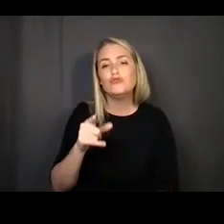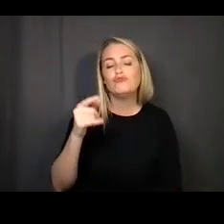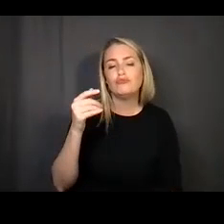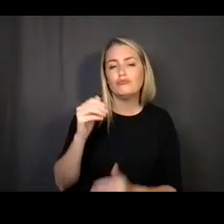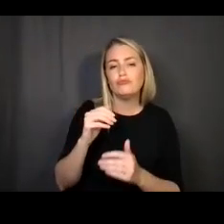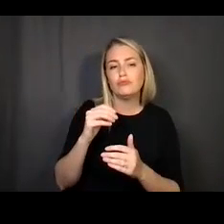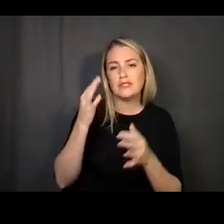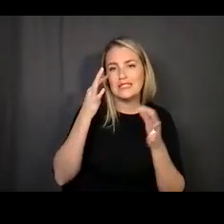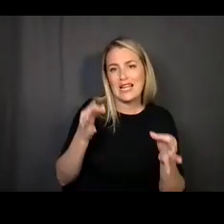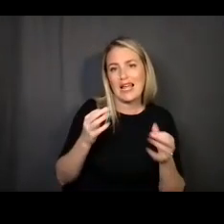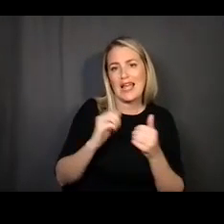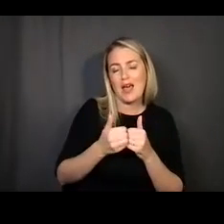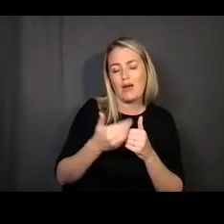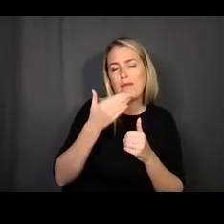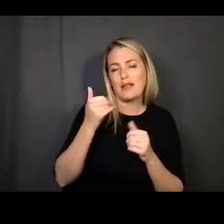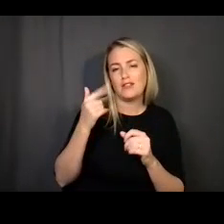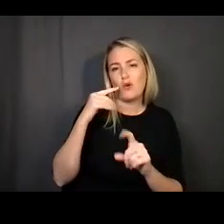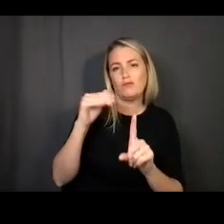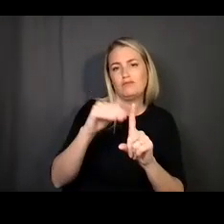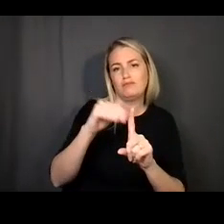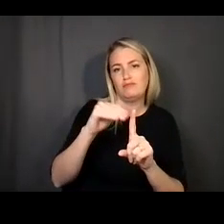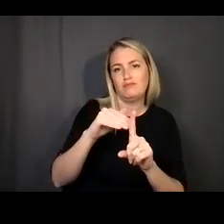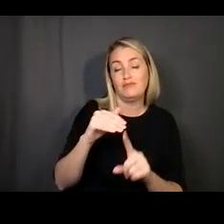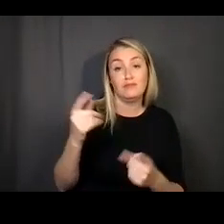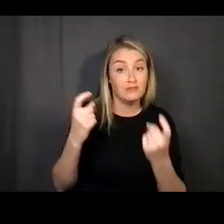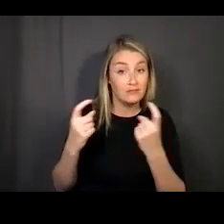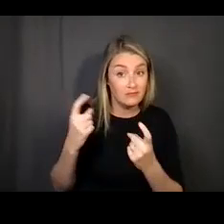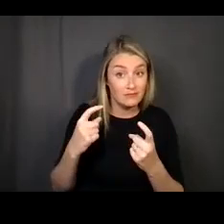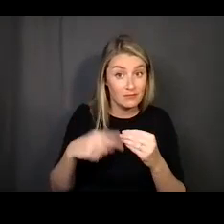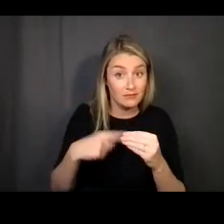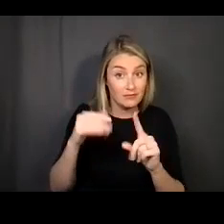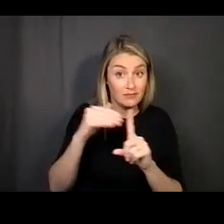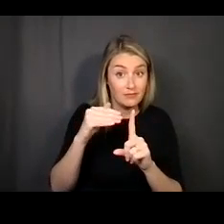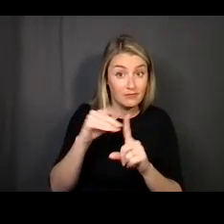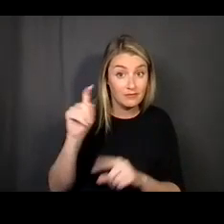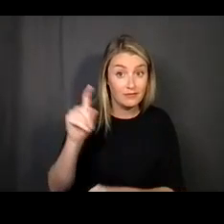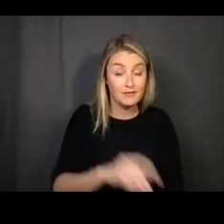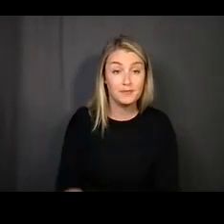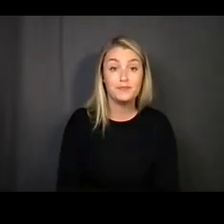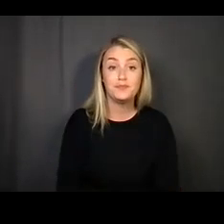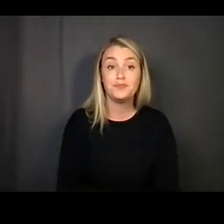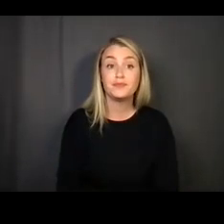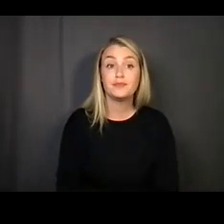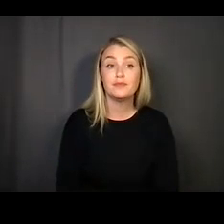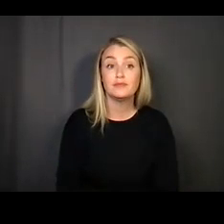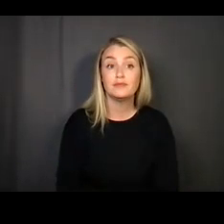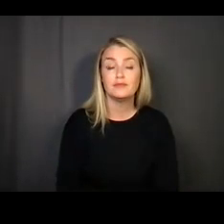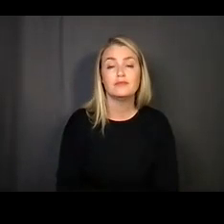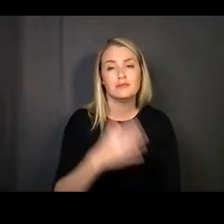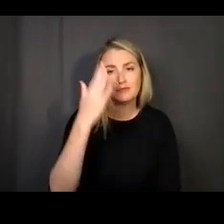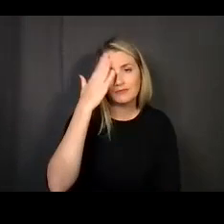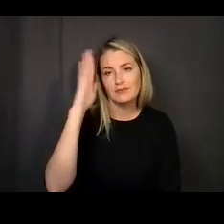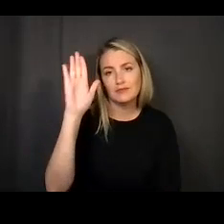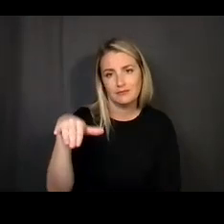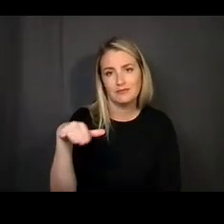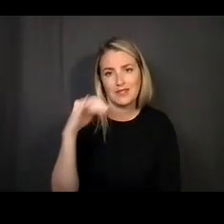esto notify dependerá de them. ustedes. Deben de Any elegir qué questions about notificaciones quieren notifications? recibir y qué es lo que no les You'll know quickly es if you tan need to